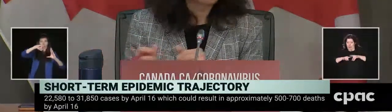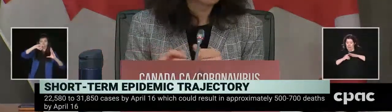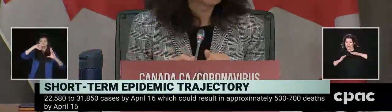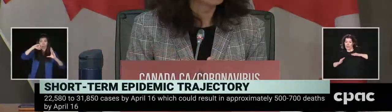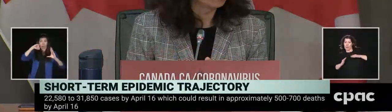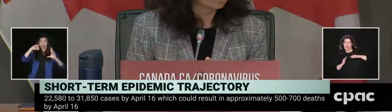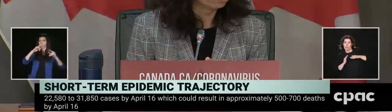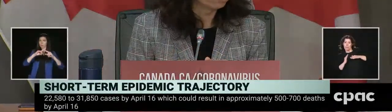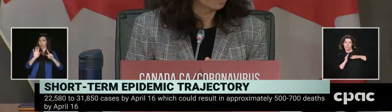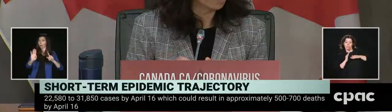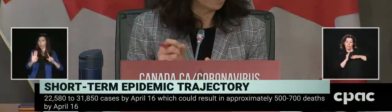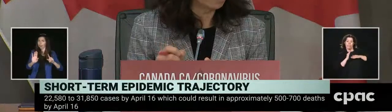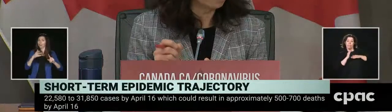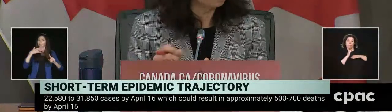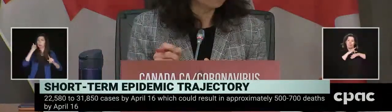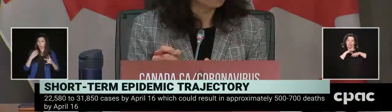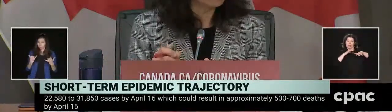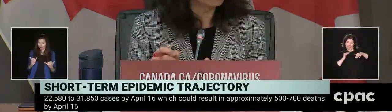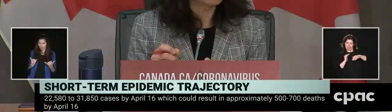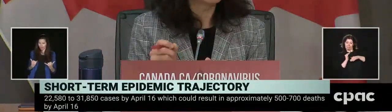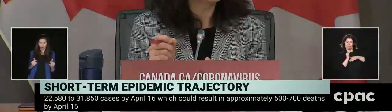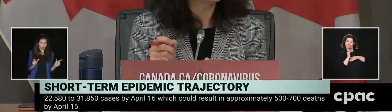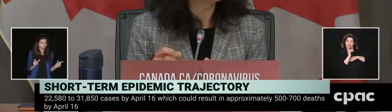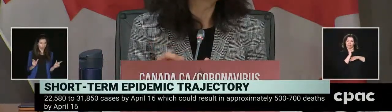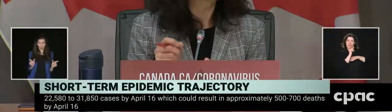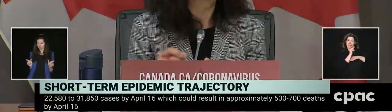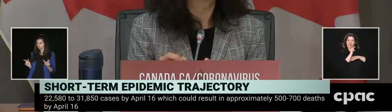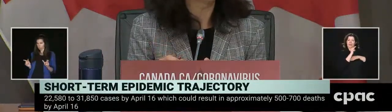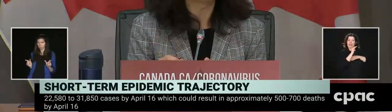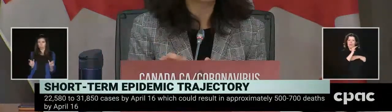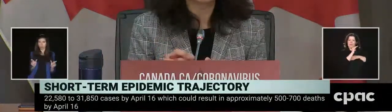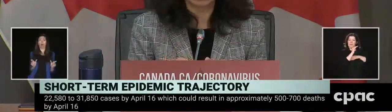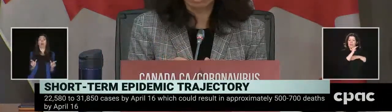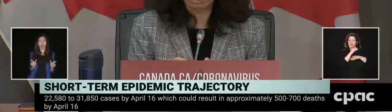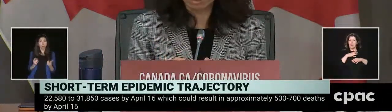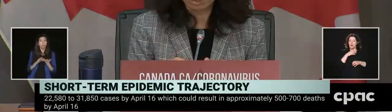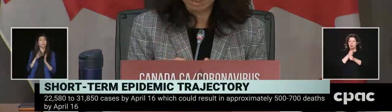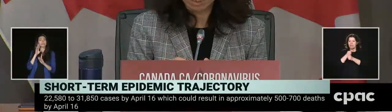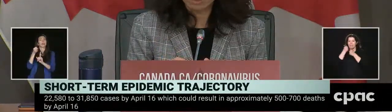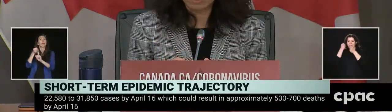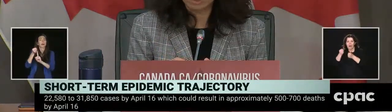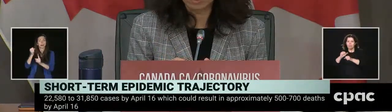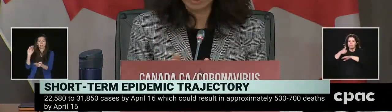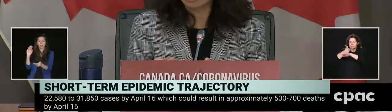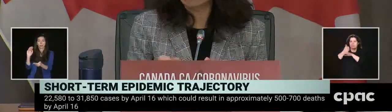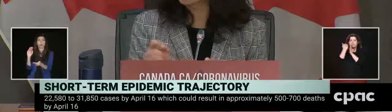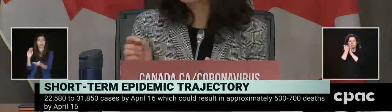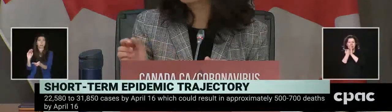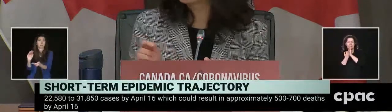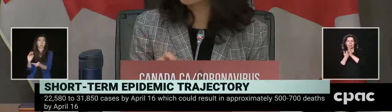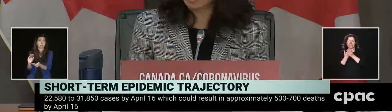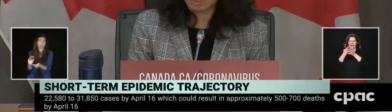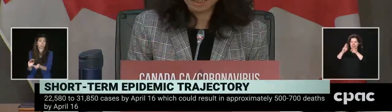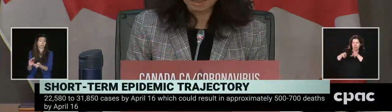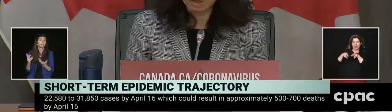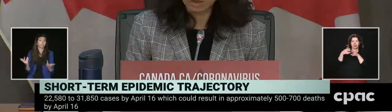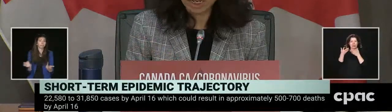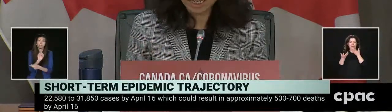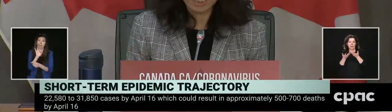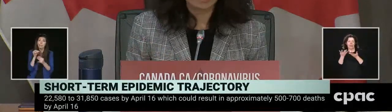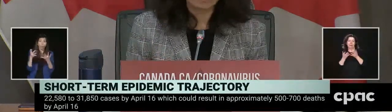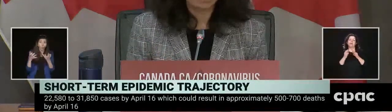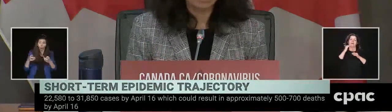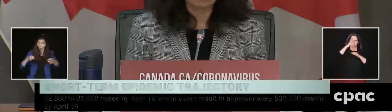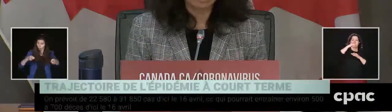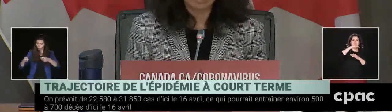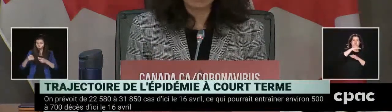be. And so again, these models are very sensitive to our actions, and so we can't actually say.